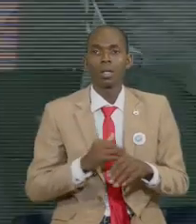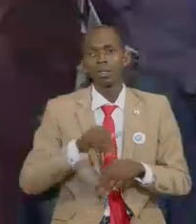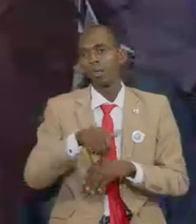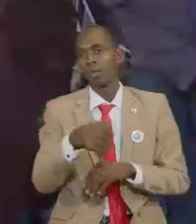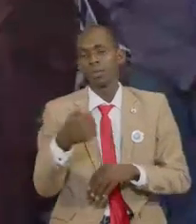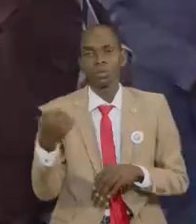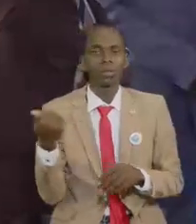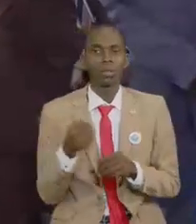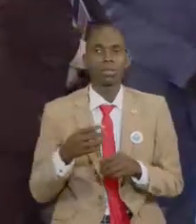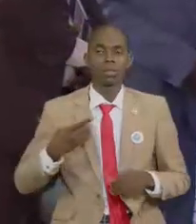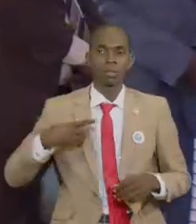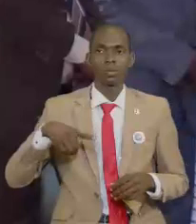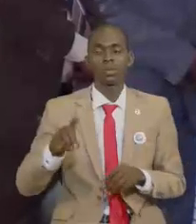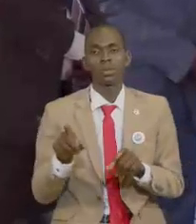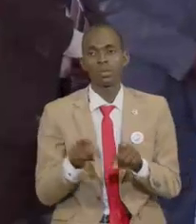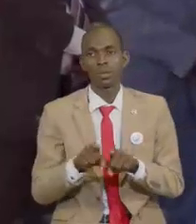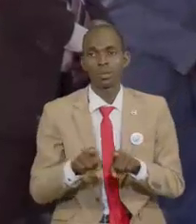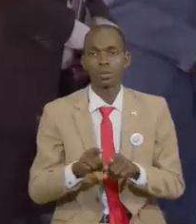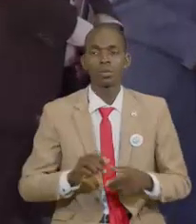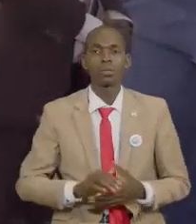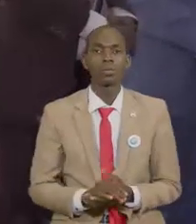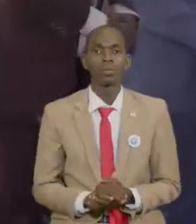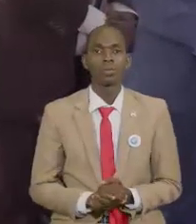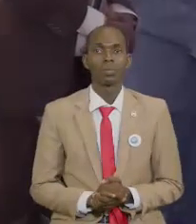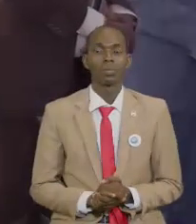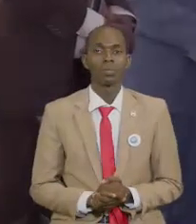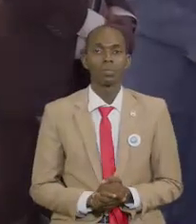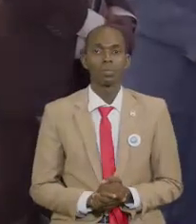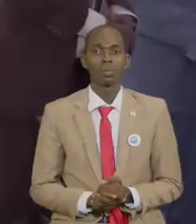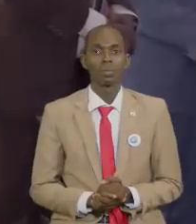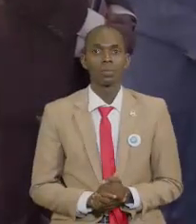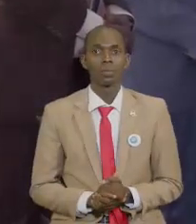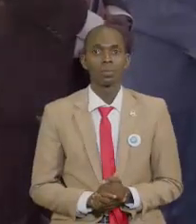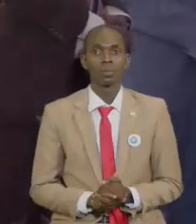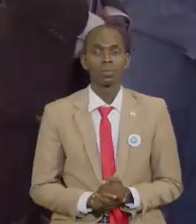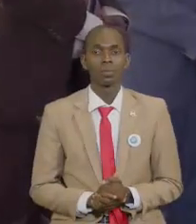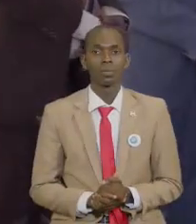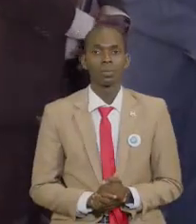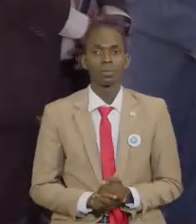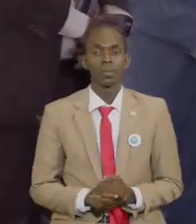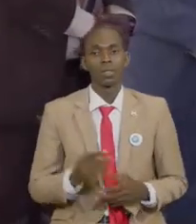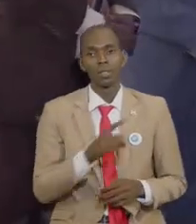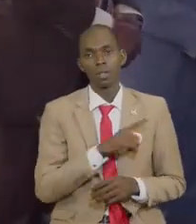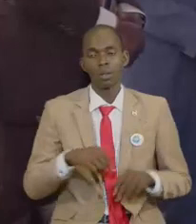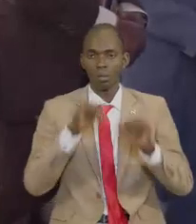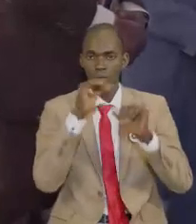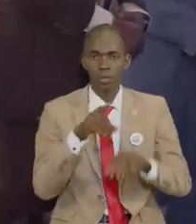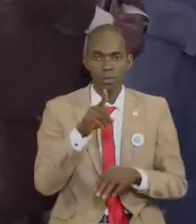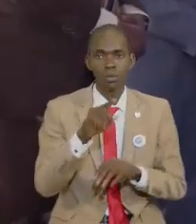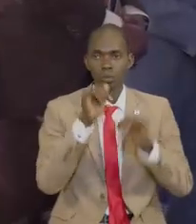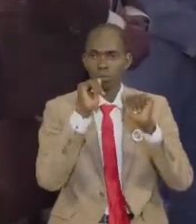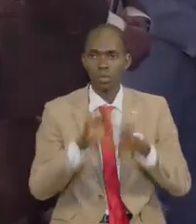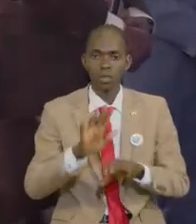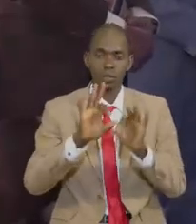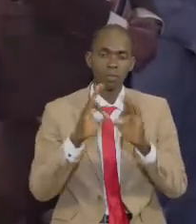donné du temps pour être dans ce culte d'ensemble de la vie profonde et des autres. The Lord bless you, bless your families, and